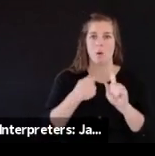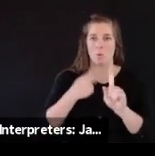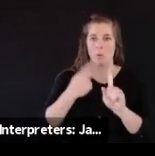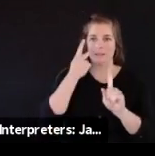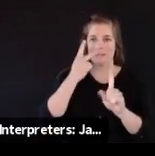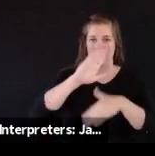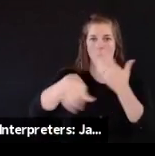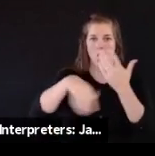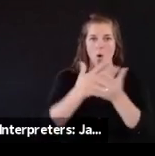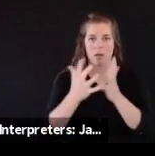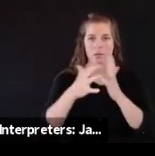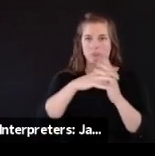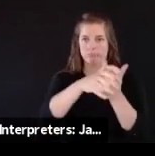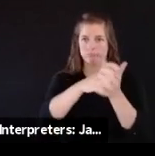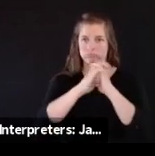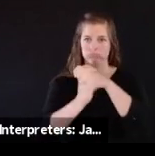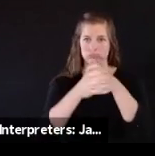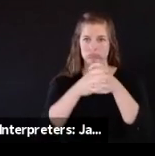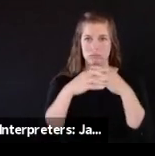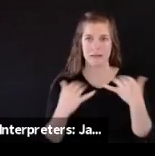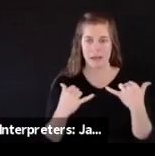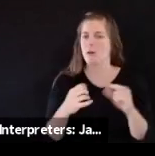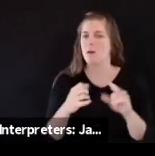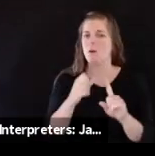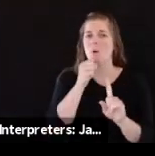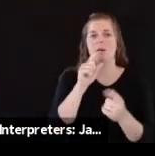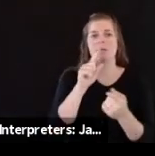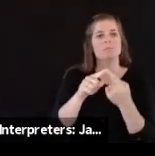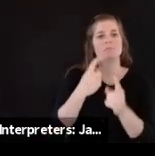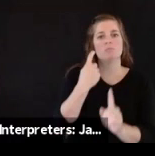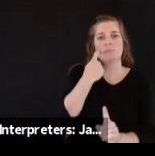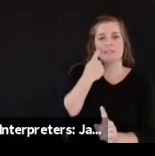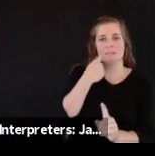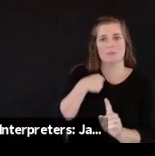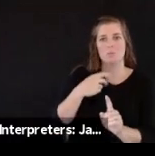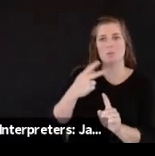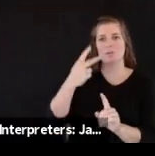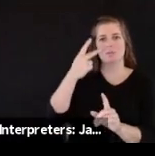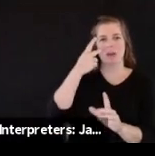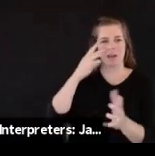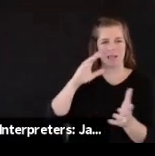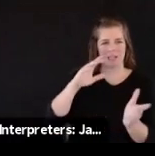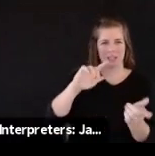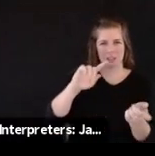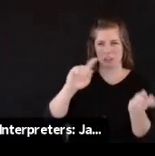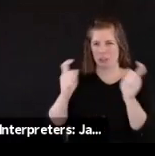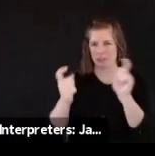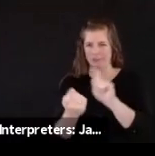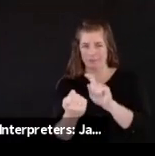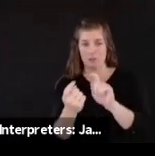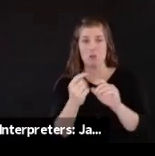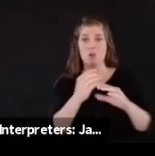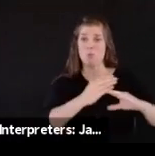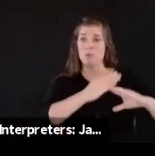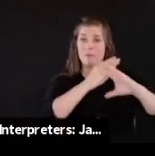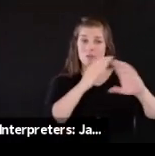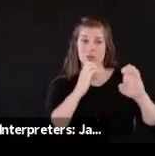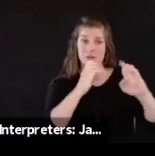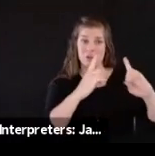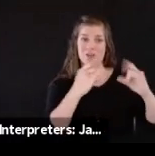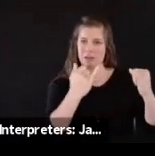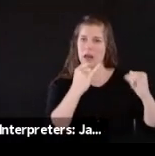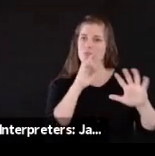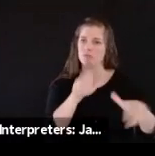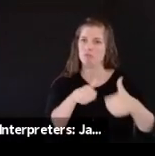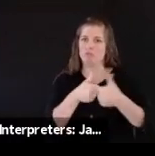intersections, it wasn't really until recently that we have seen a shift where prevention education is challenging us to